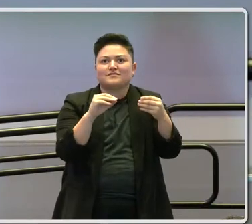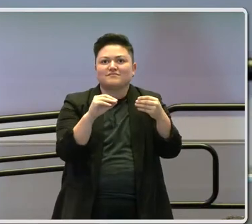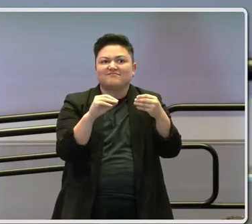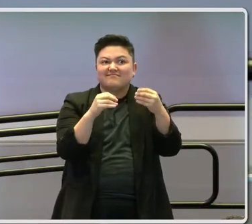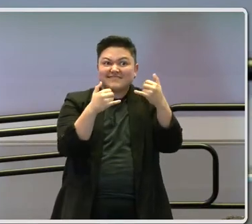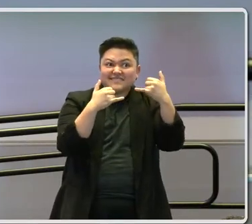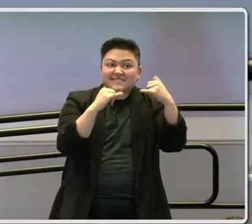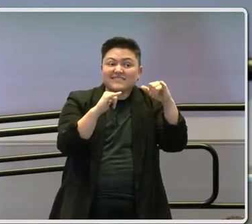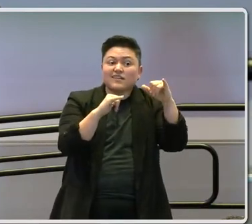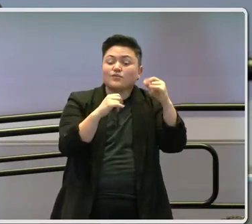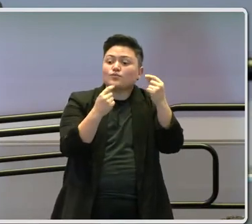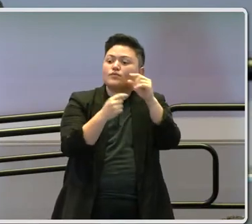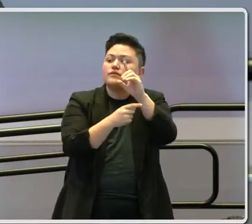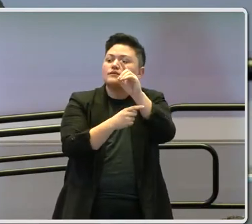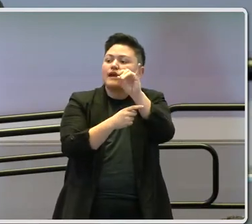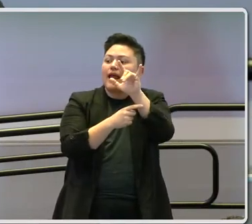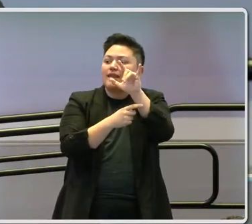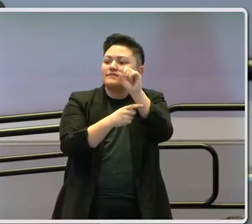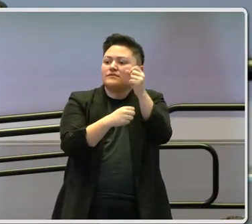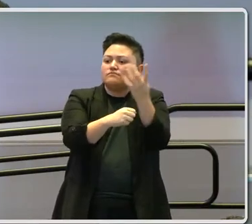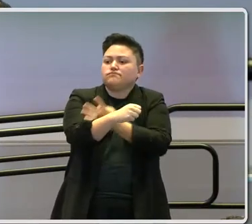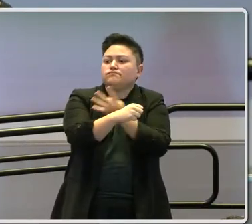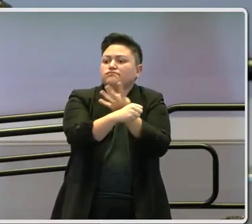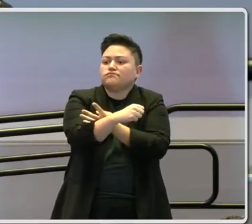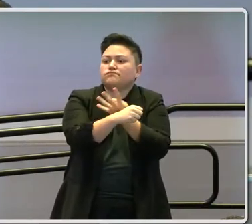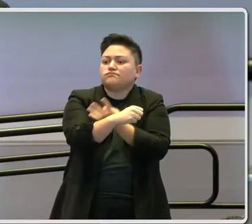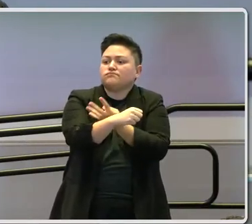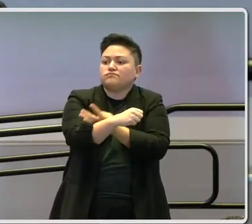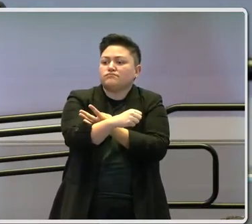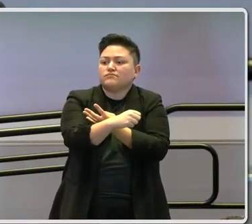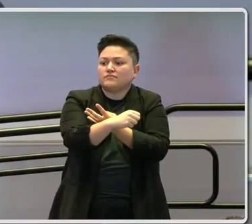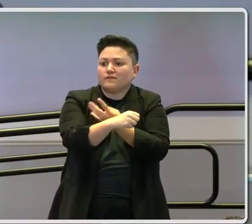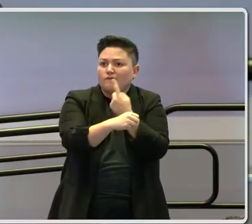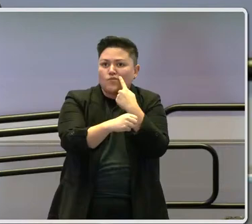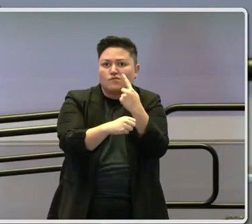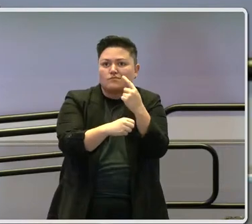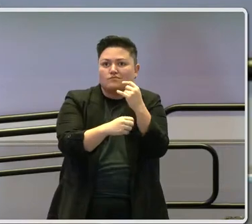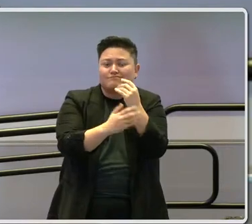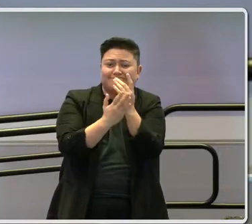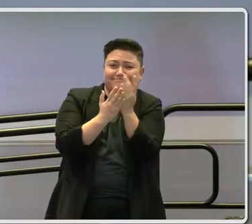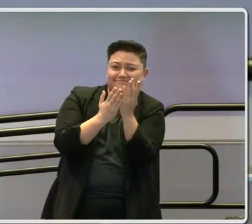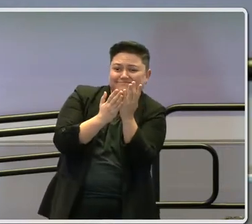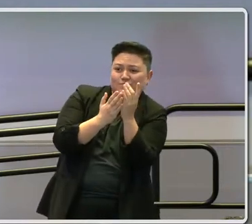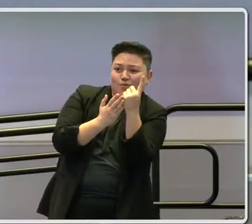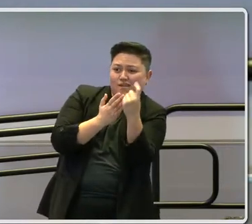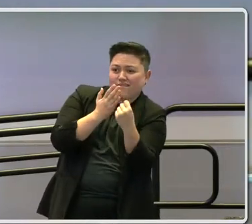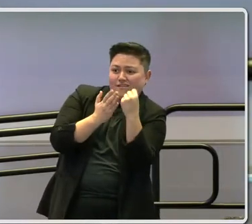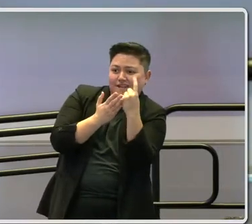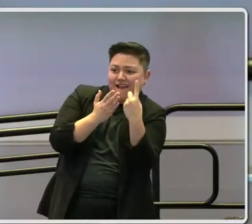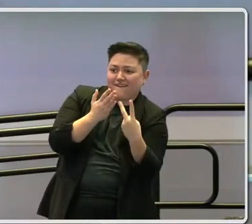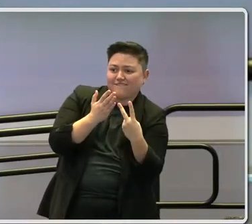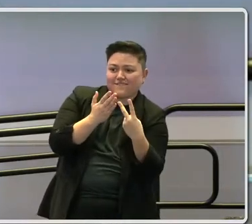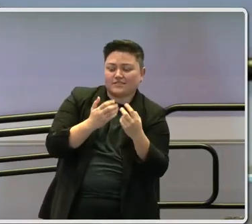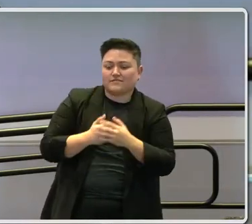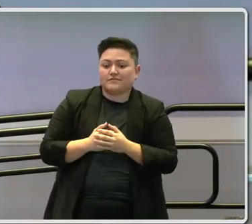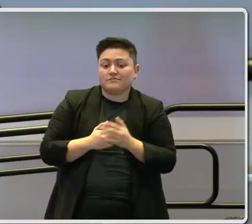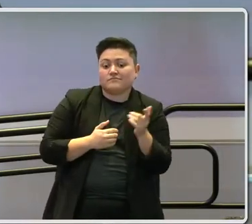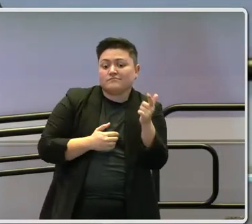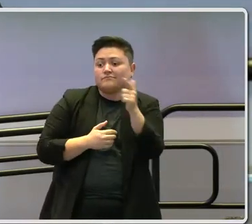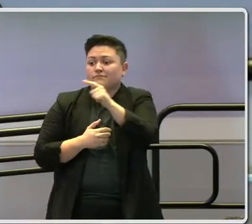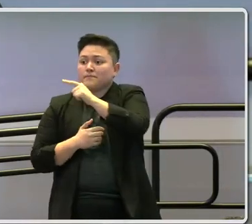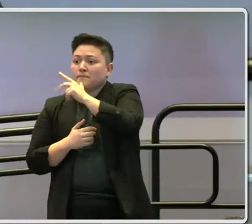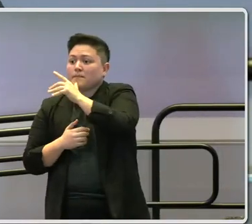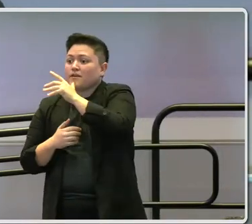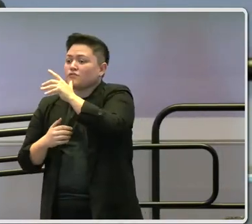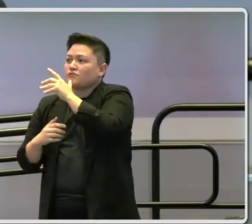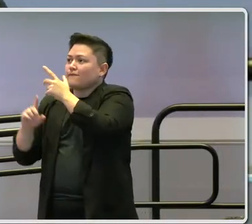enduring dialysis in the last 1.5 years of his life. I am from my mother, my